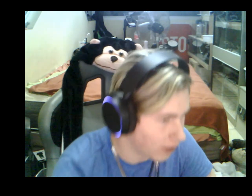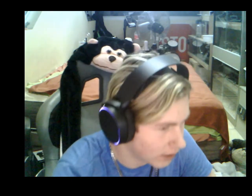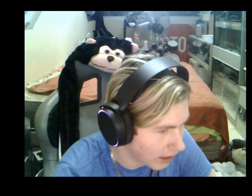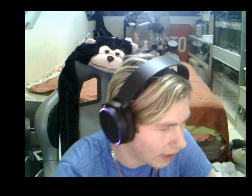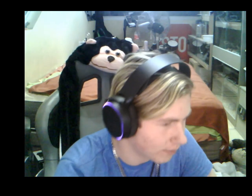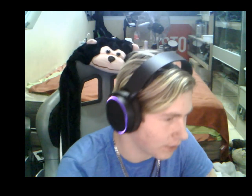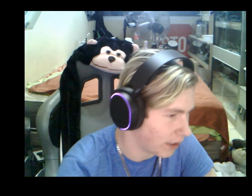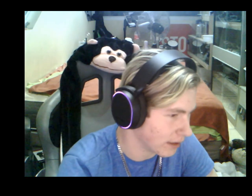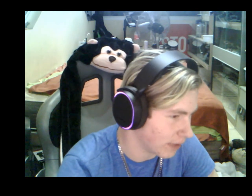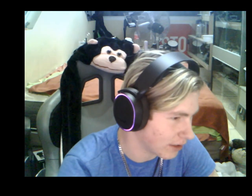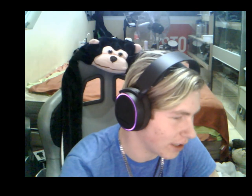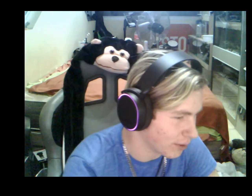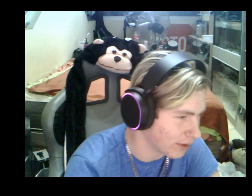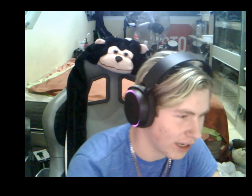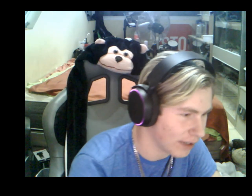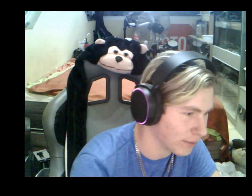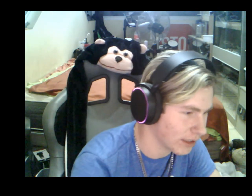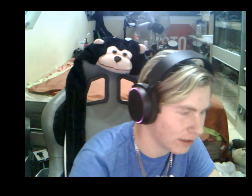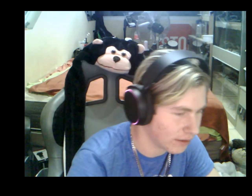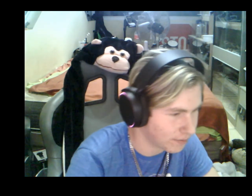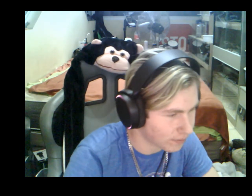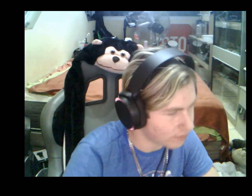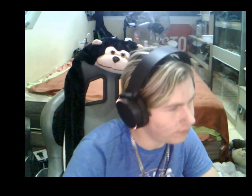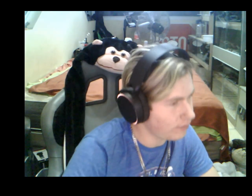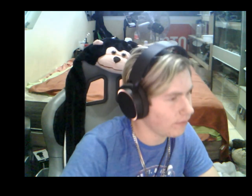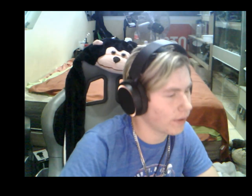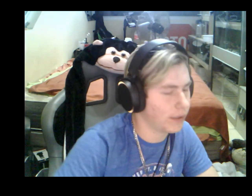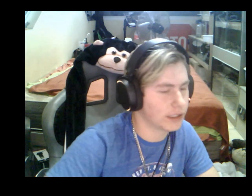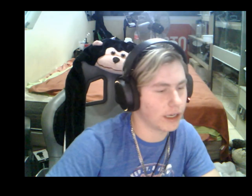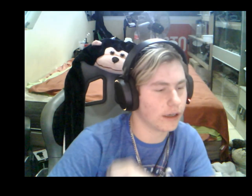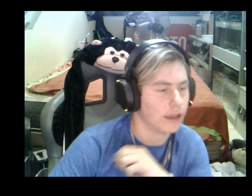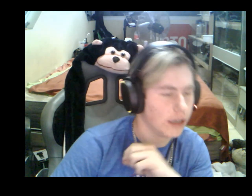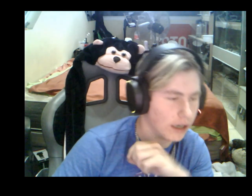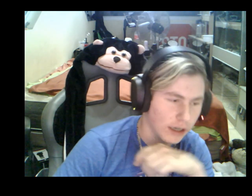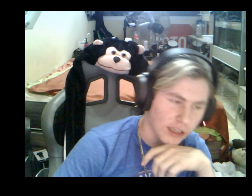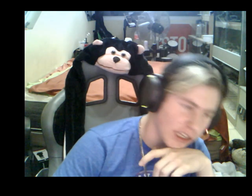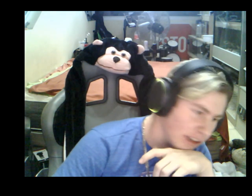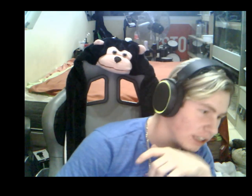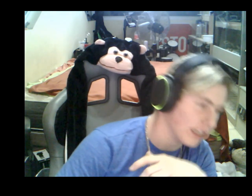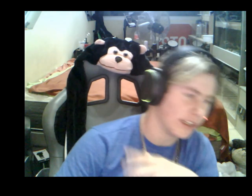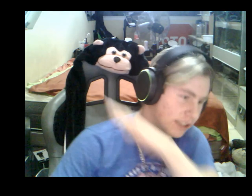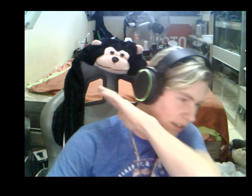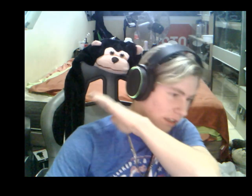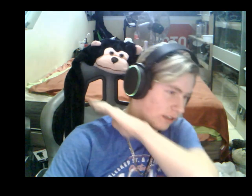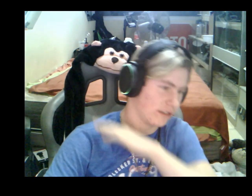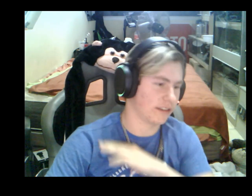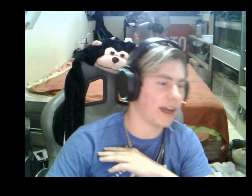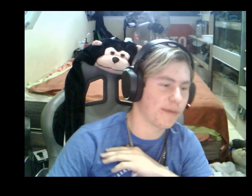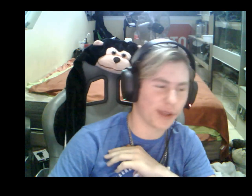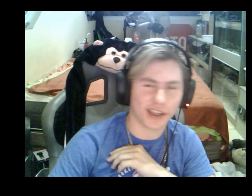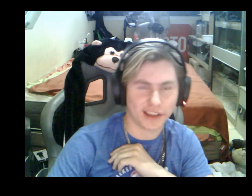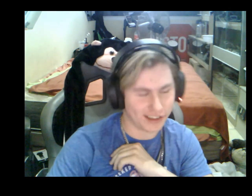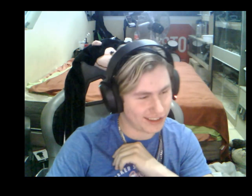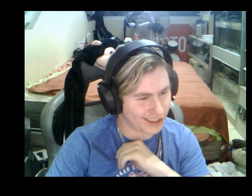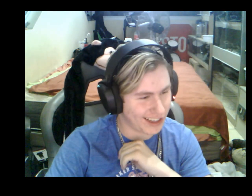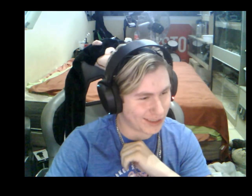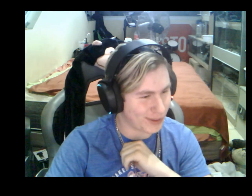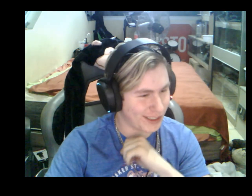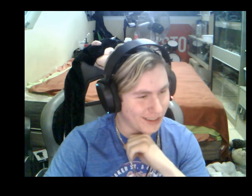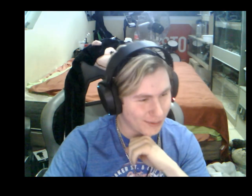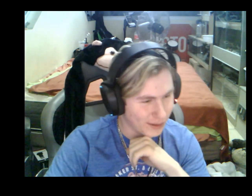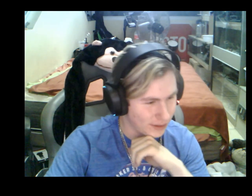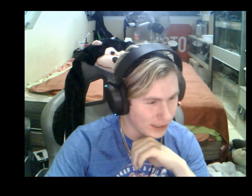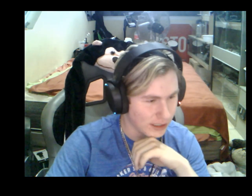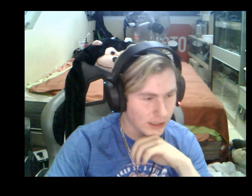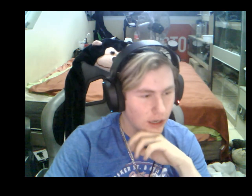Hey, Charlton Adams. My surname's also Adams. But yeah, he did his little dab thingy. So yeah, that's